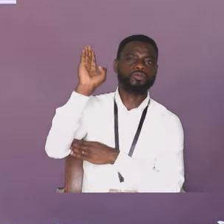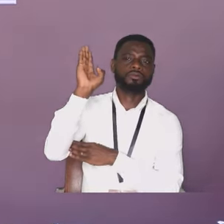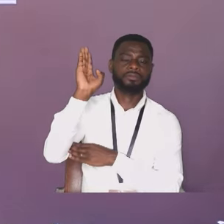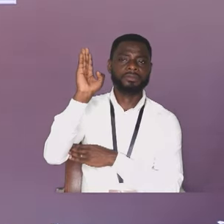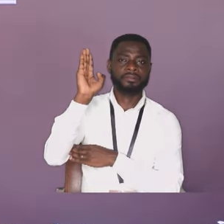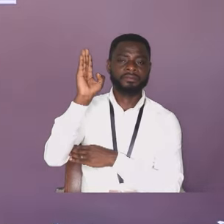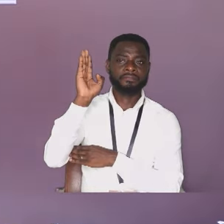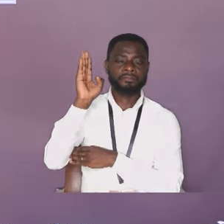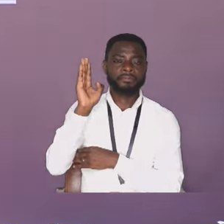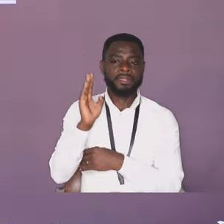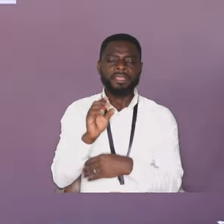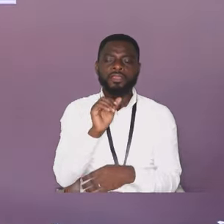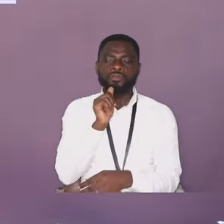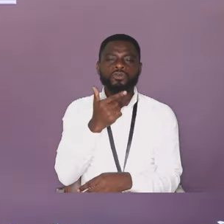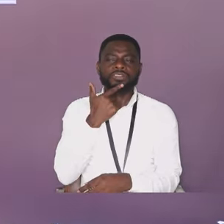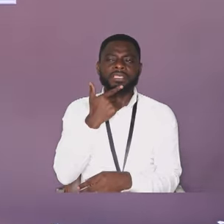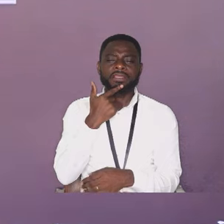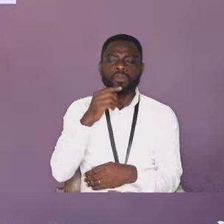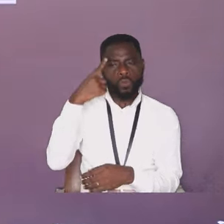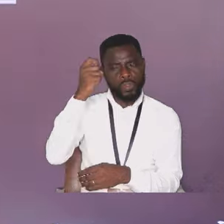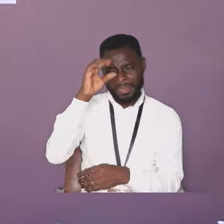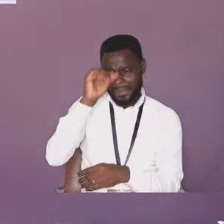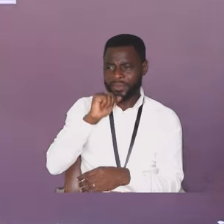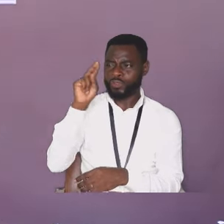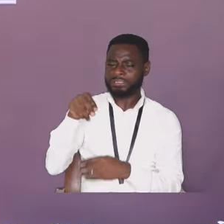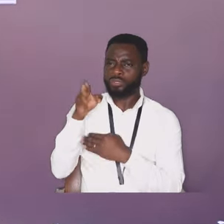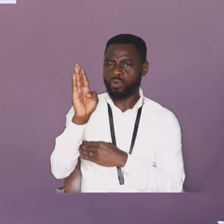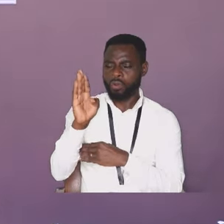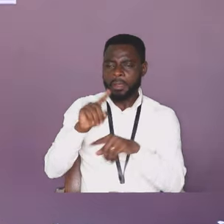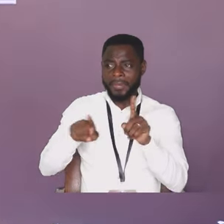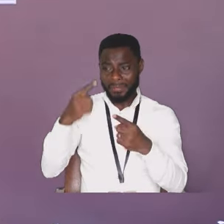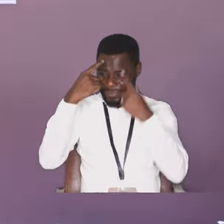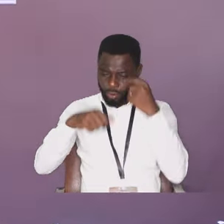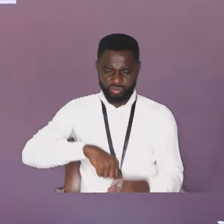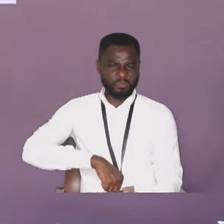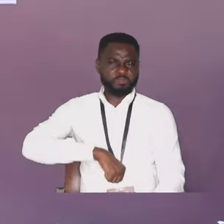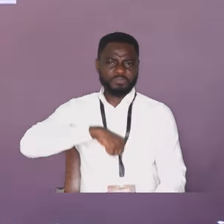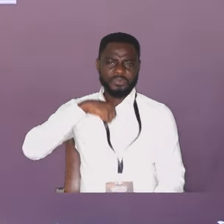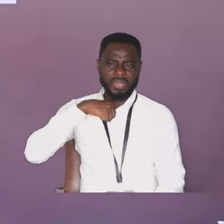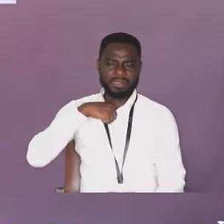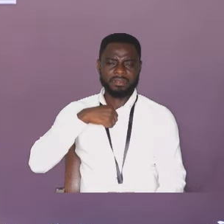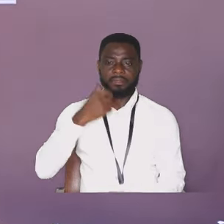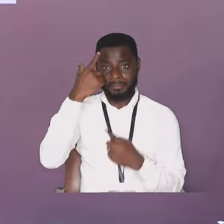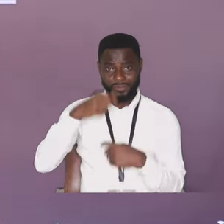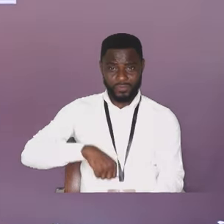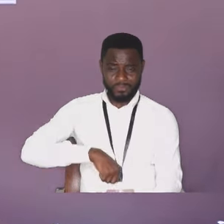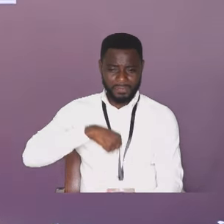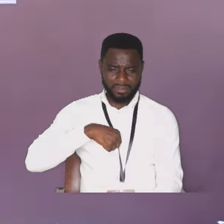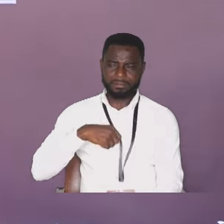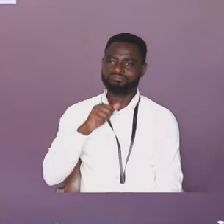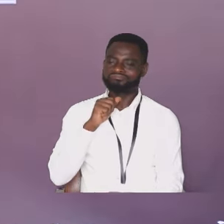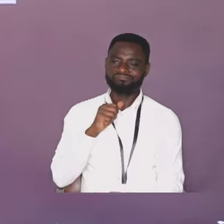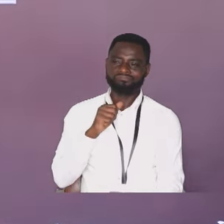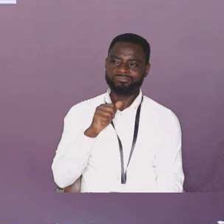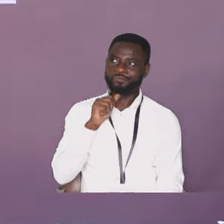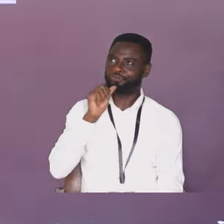It is not that the wicked man doesn't need God, but it is because of pride. And pride